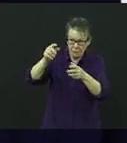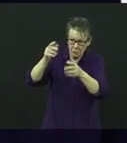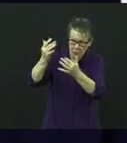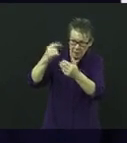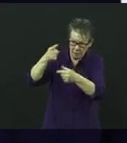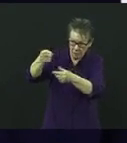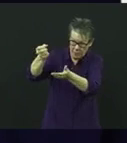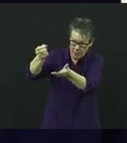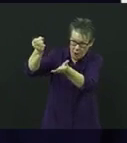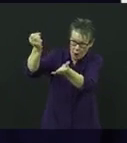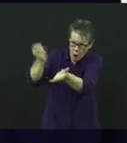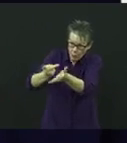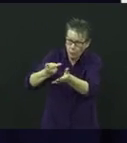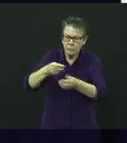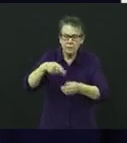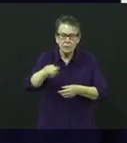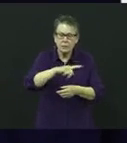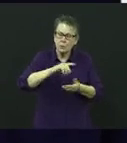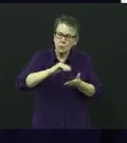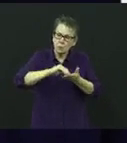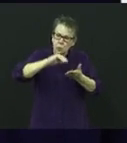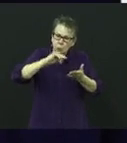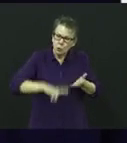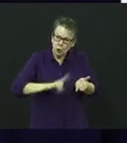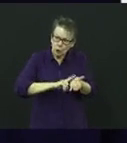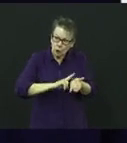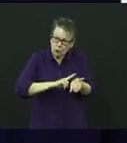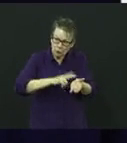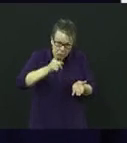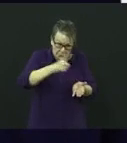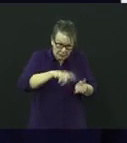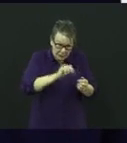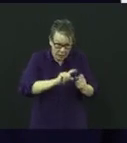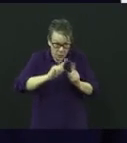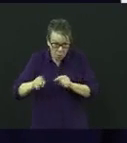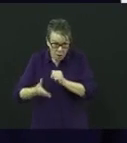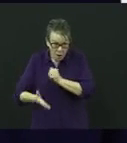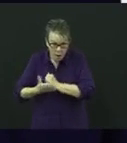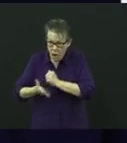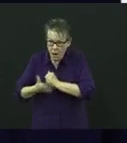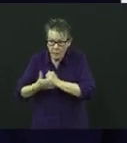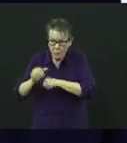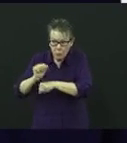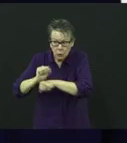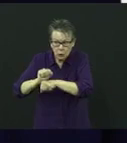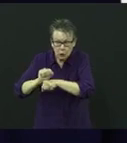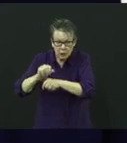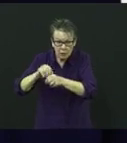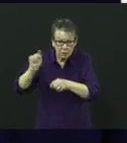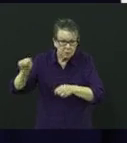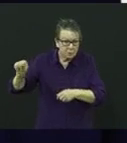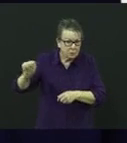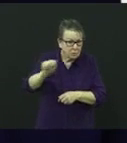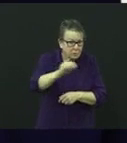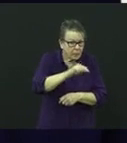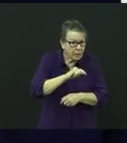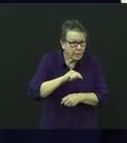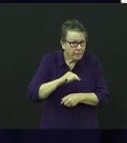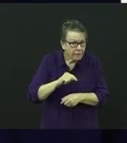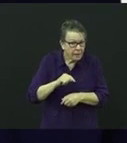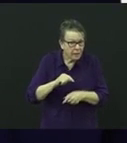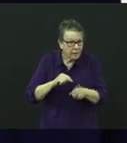have a plan. We have a plan for what we need to do to stand up these 4 field hospitals.